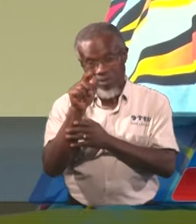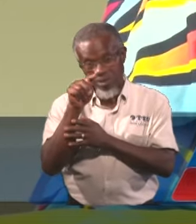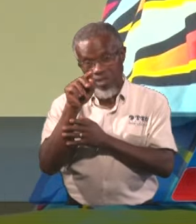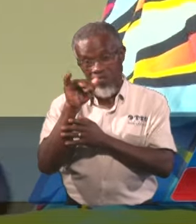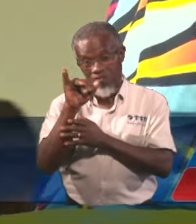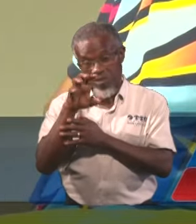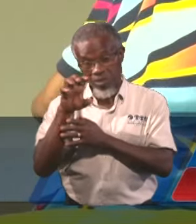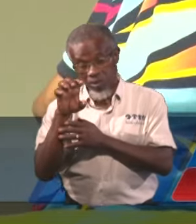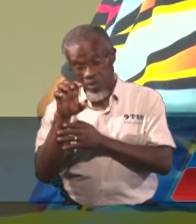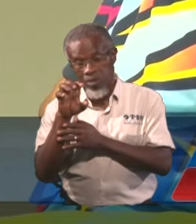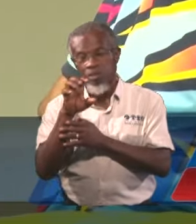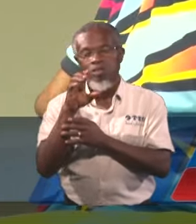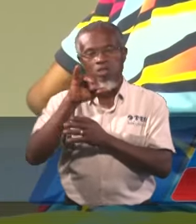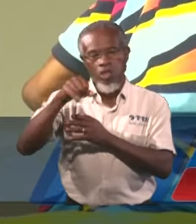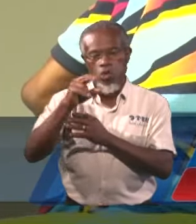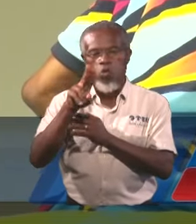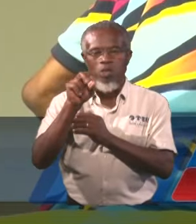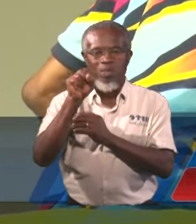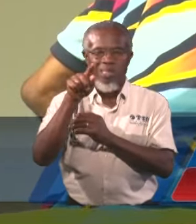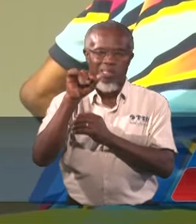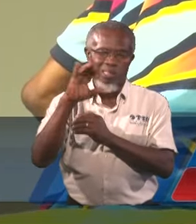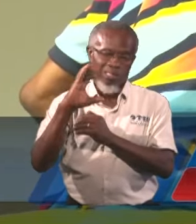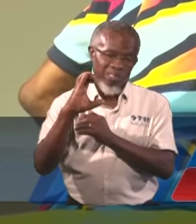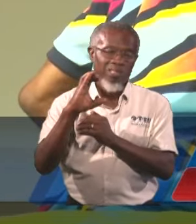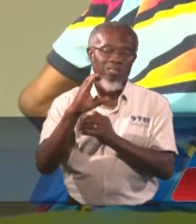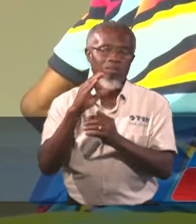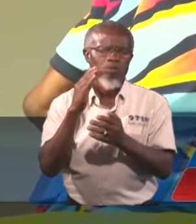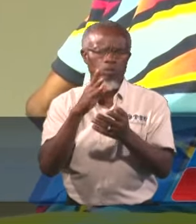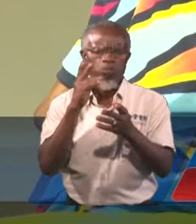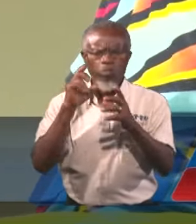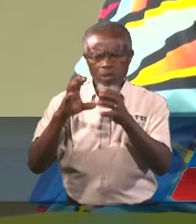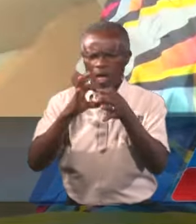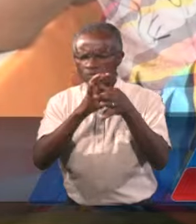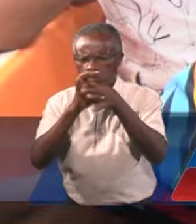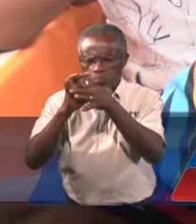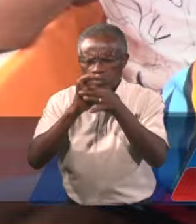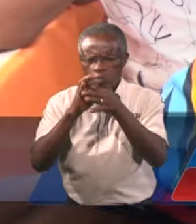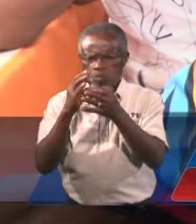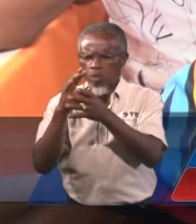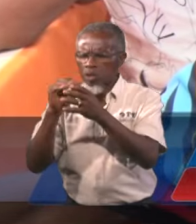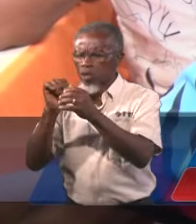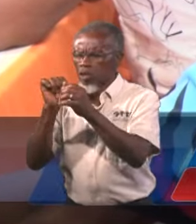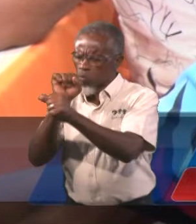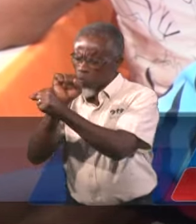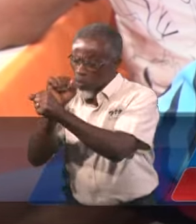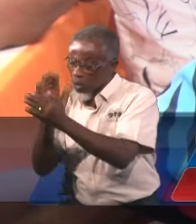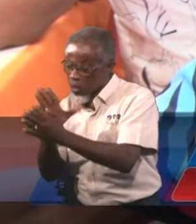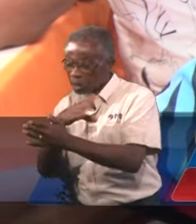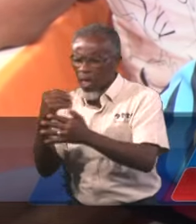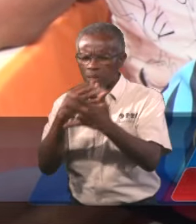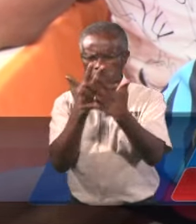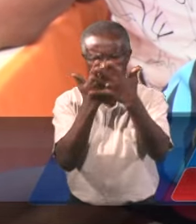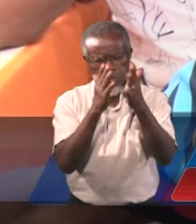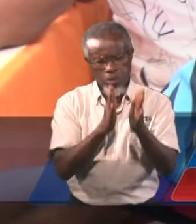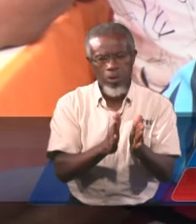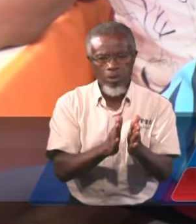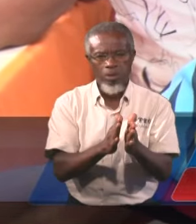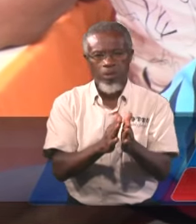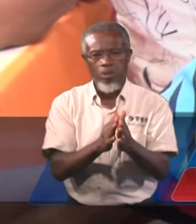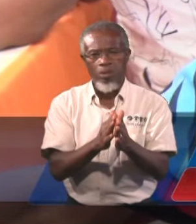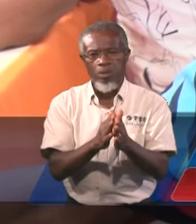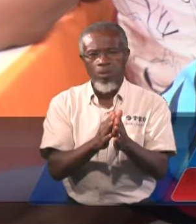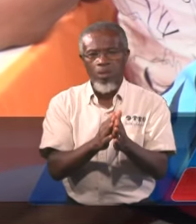respect between prison staff and inmates is necessary for this to occur. I sat as Mr. Minister and